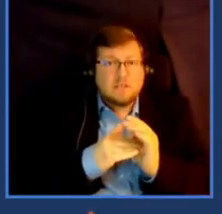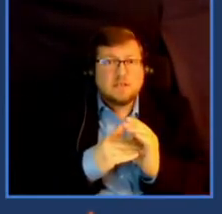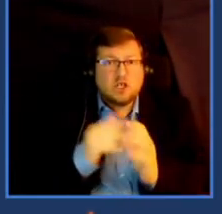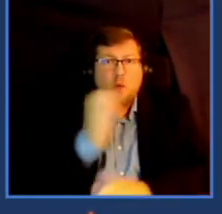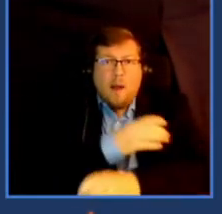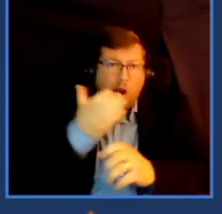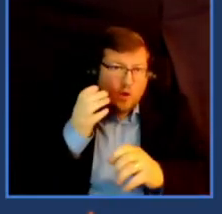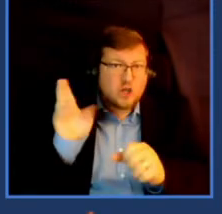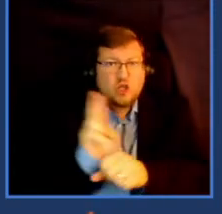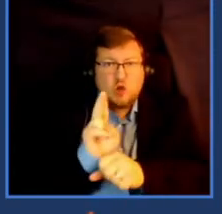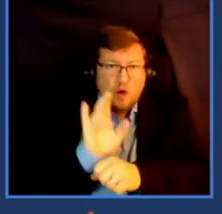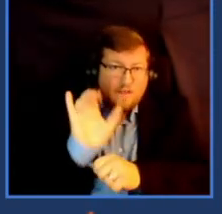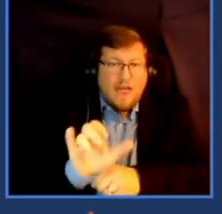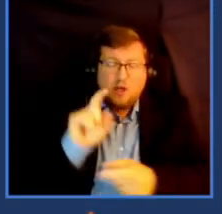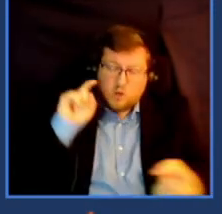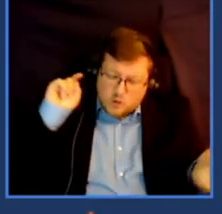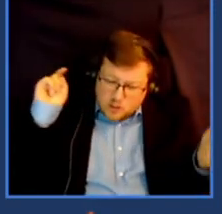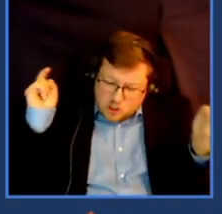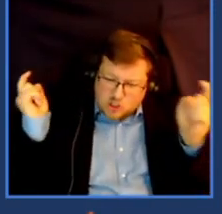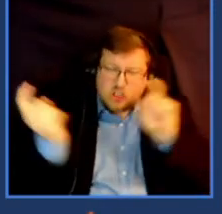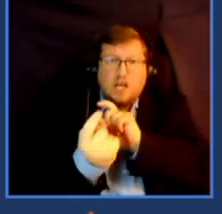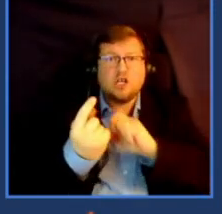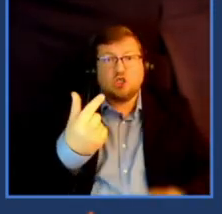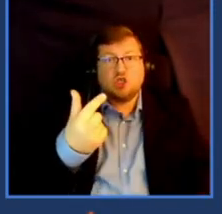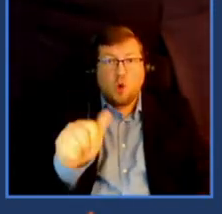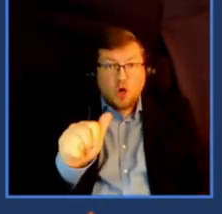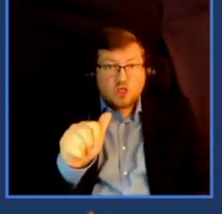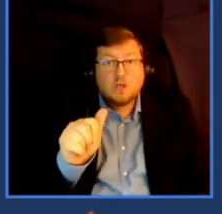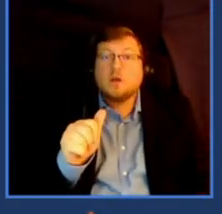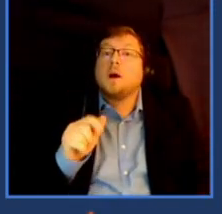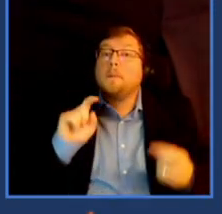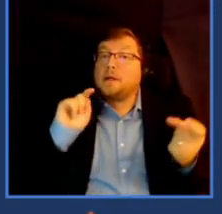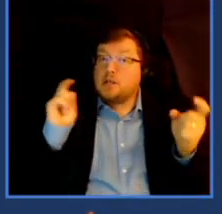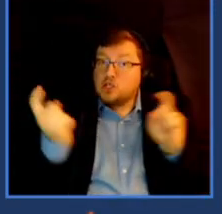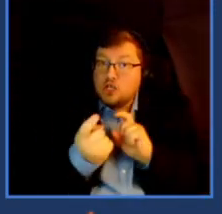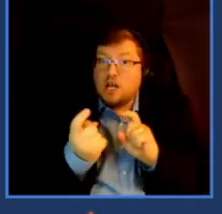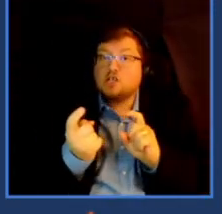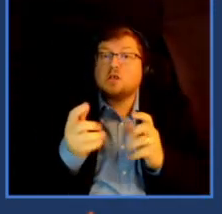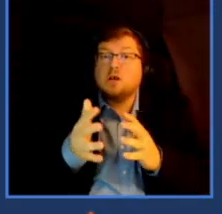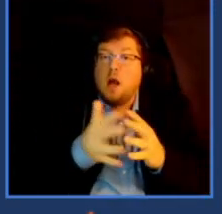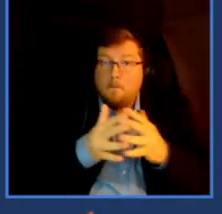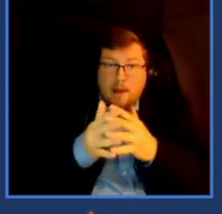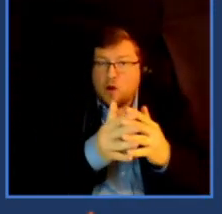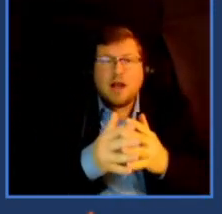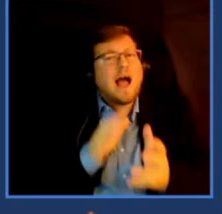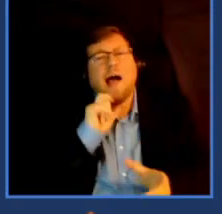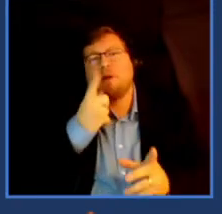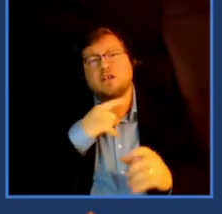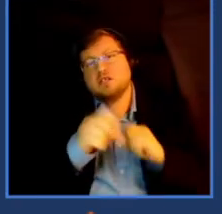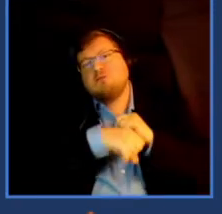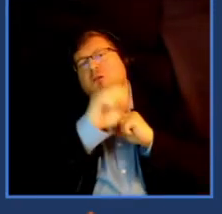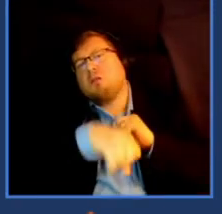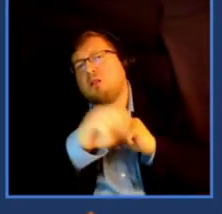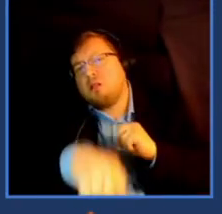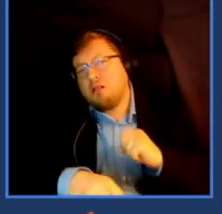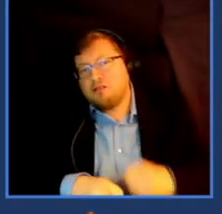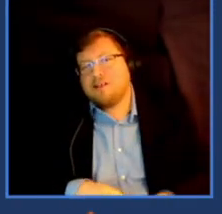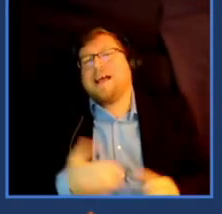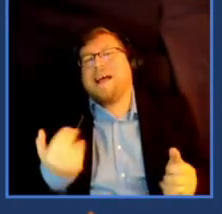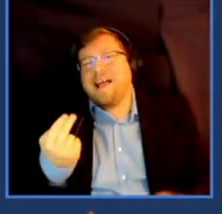change Georgia, to change America again. And this is not an exaggeration. Georgia, The